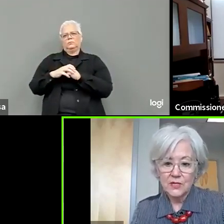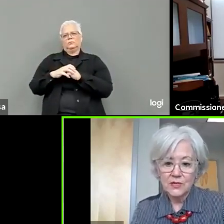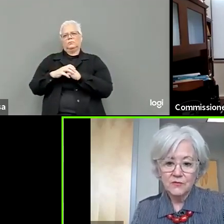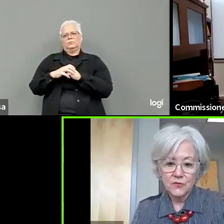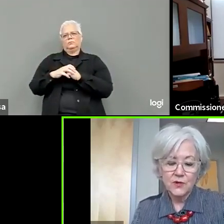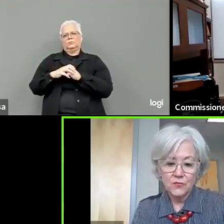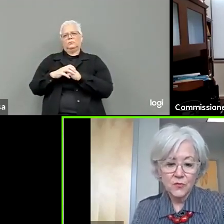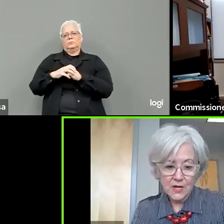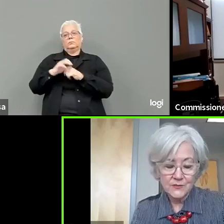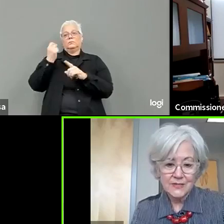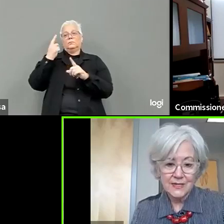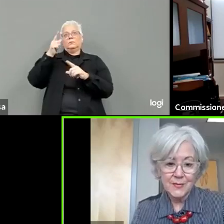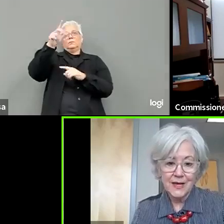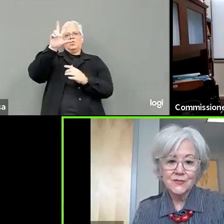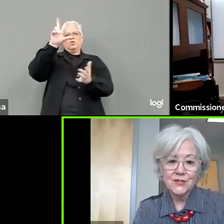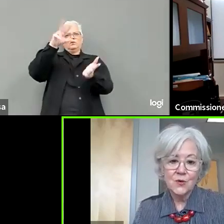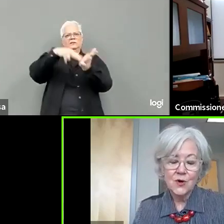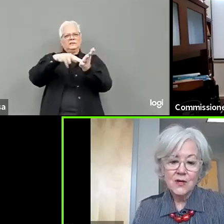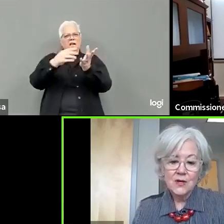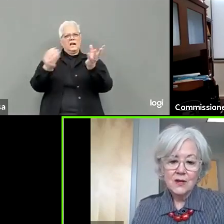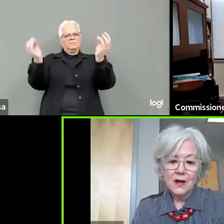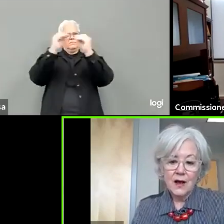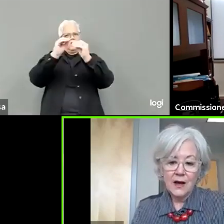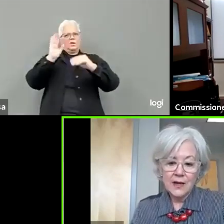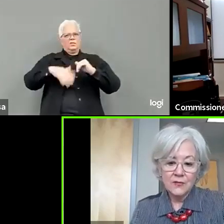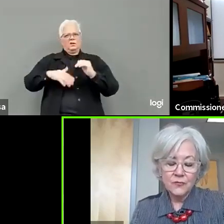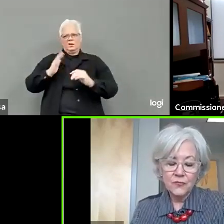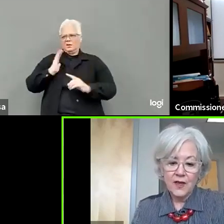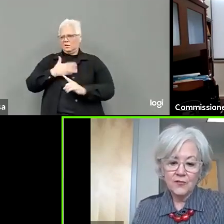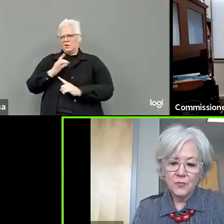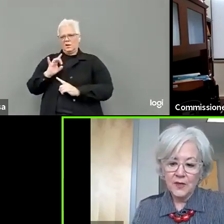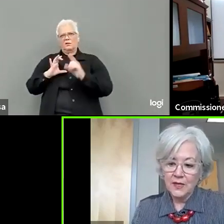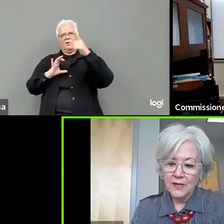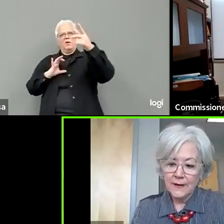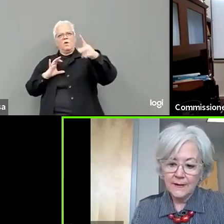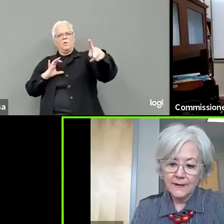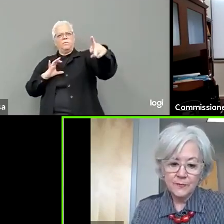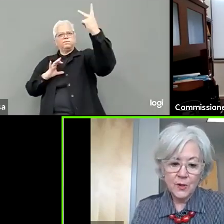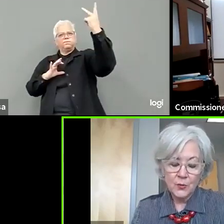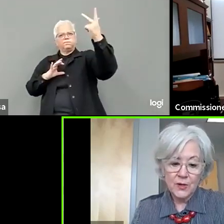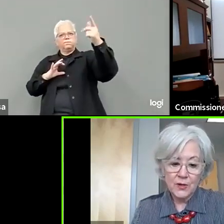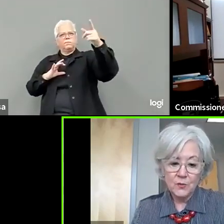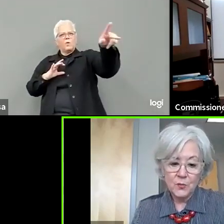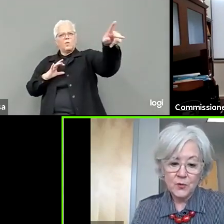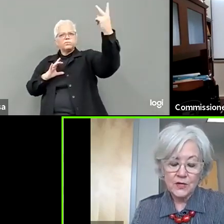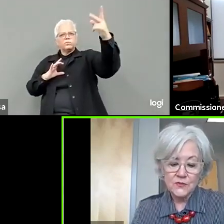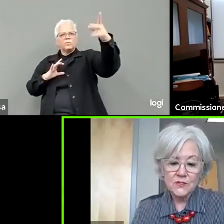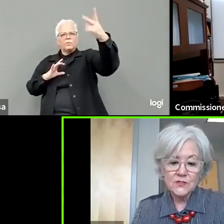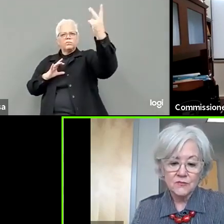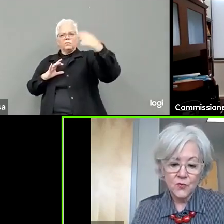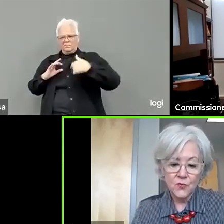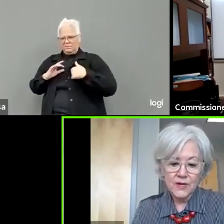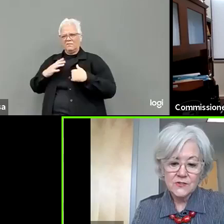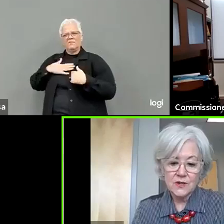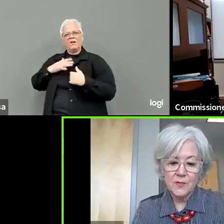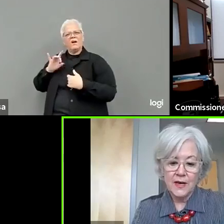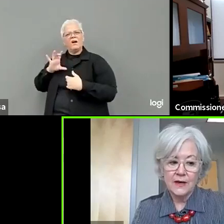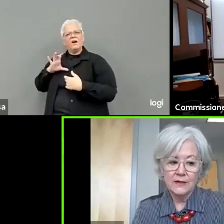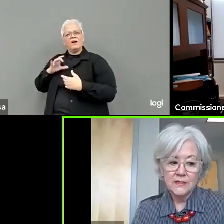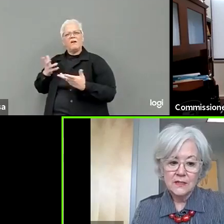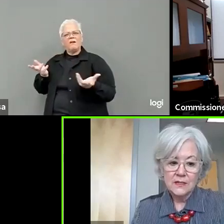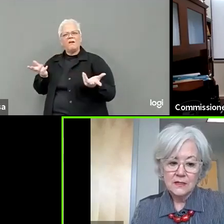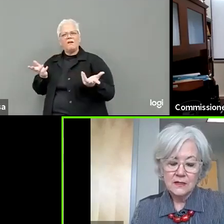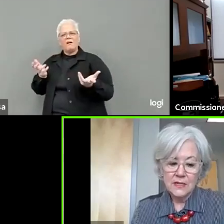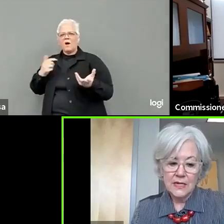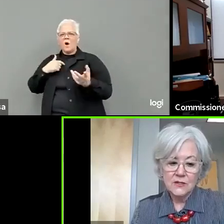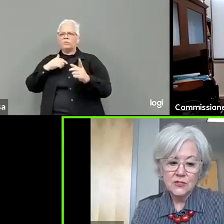areas received three or four times that amount. So I have been a pretty consistent voice